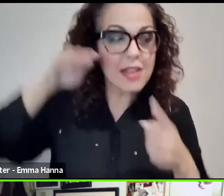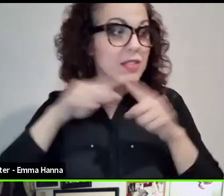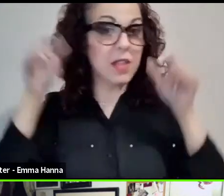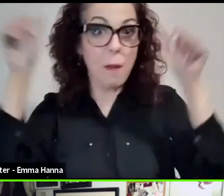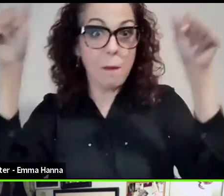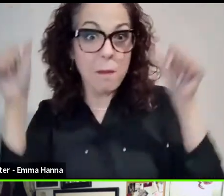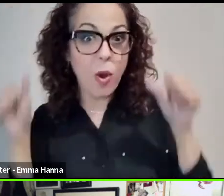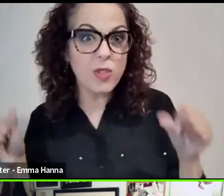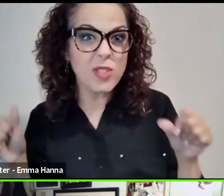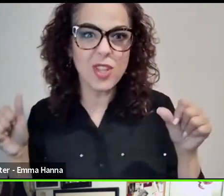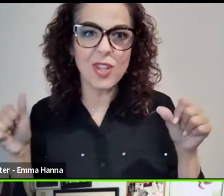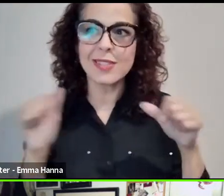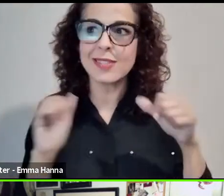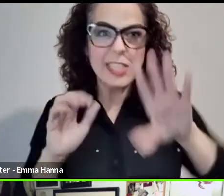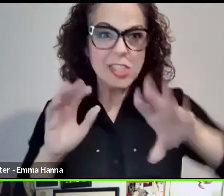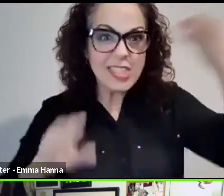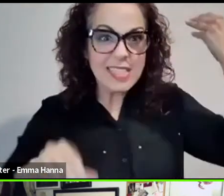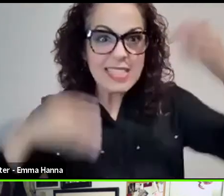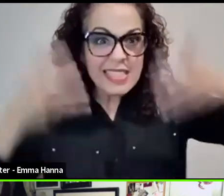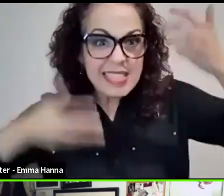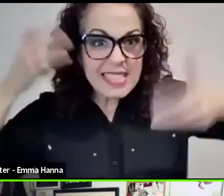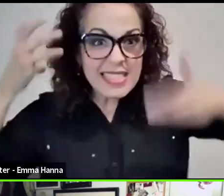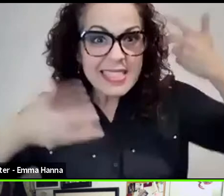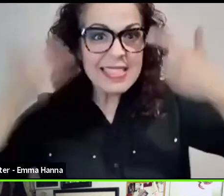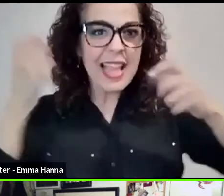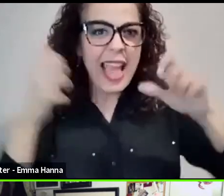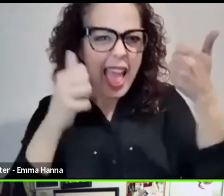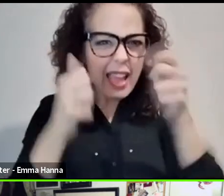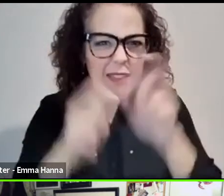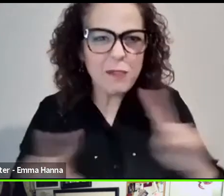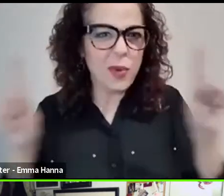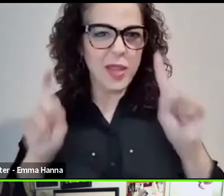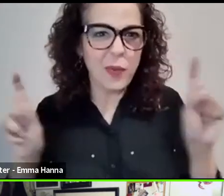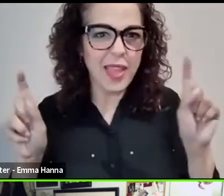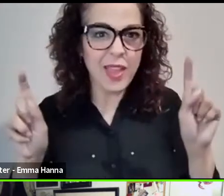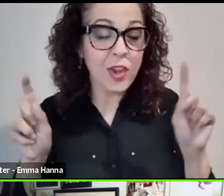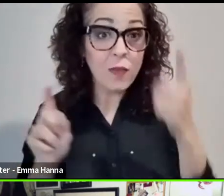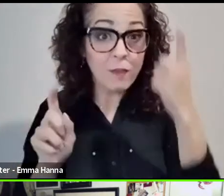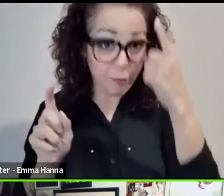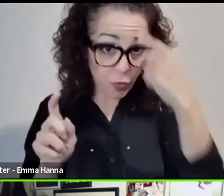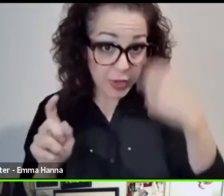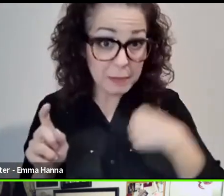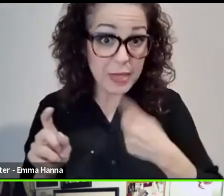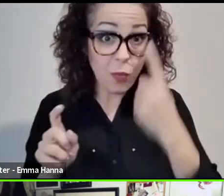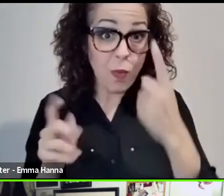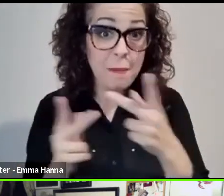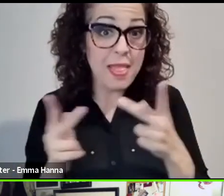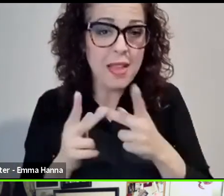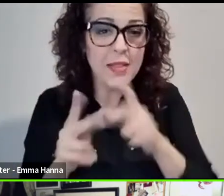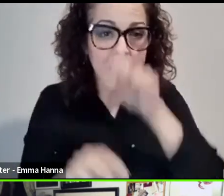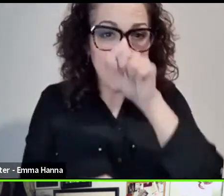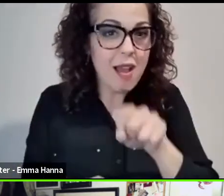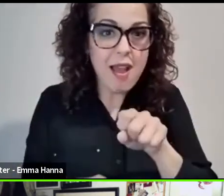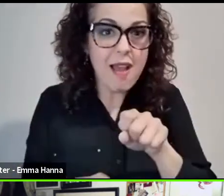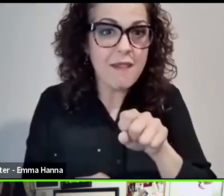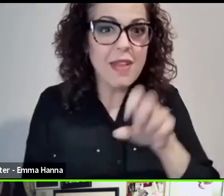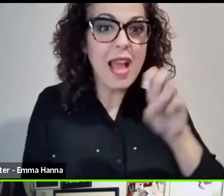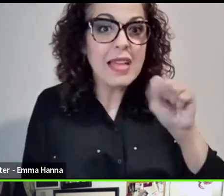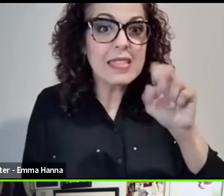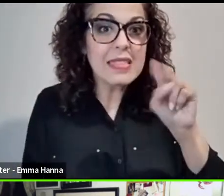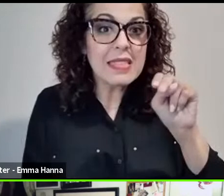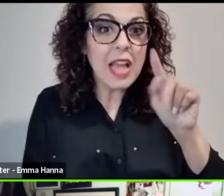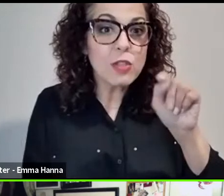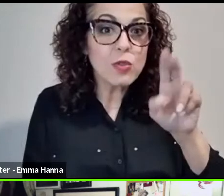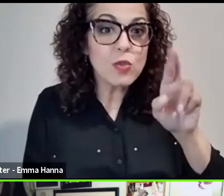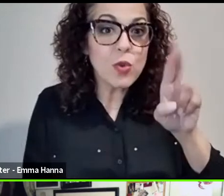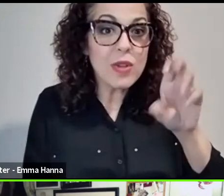everywhere. I mean, but for me, one place that I love is Santurce, which is like kind of like